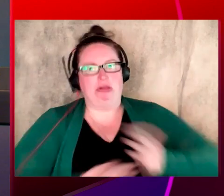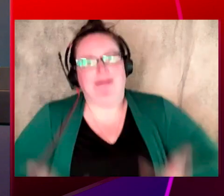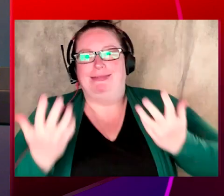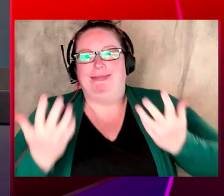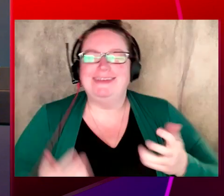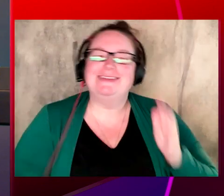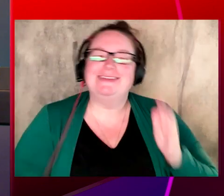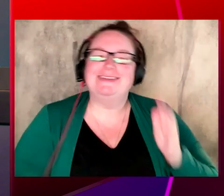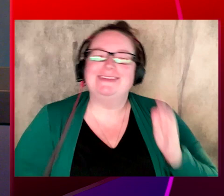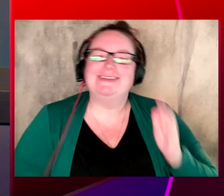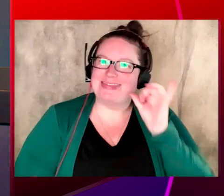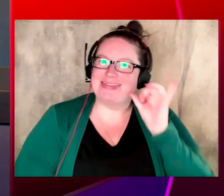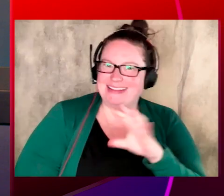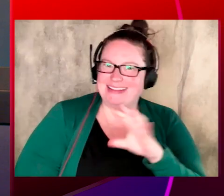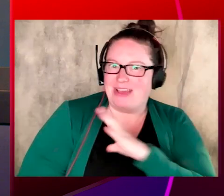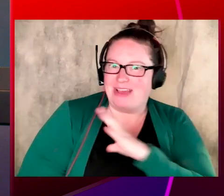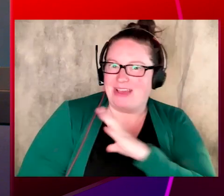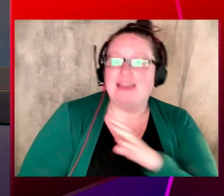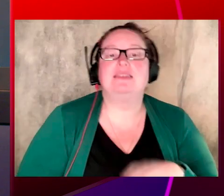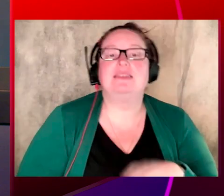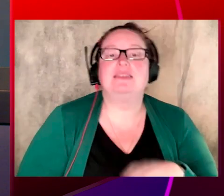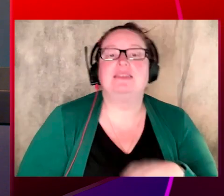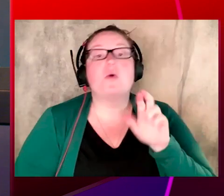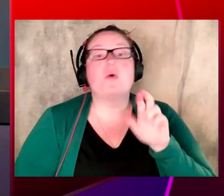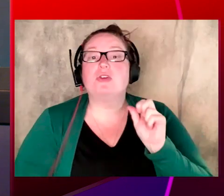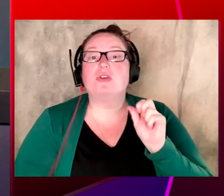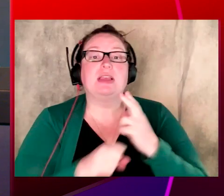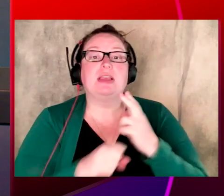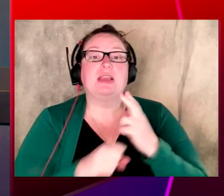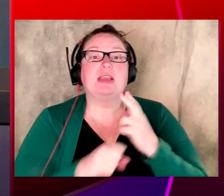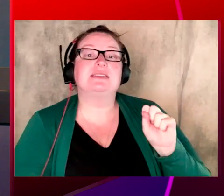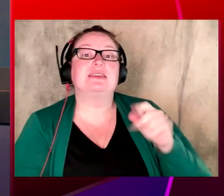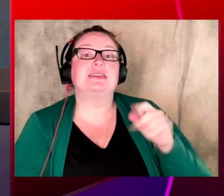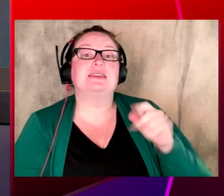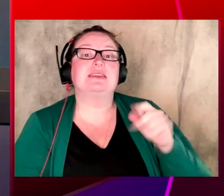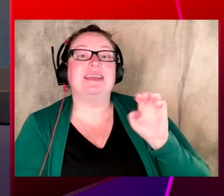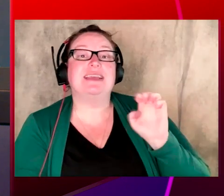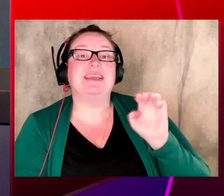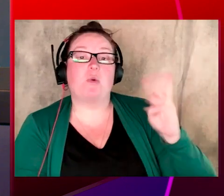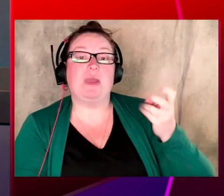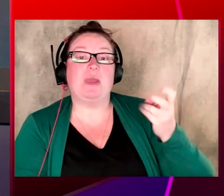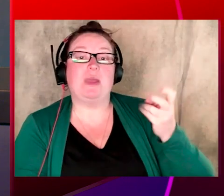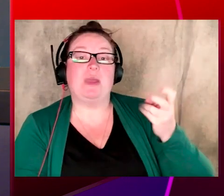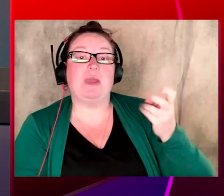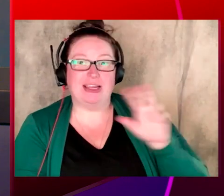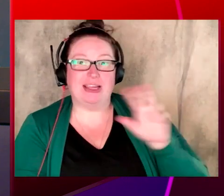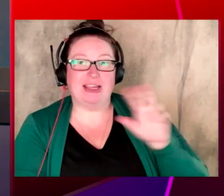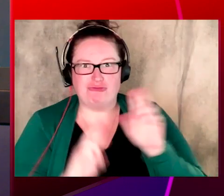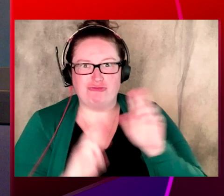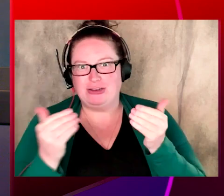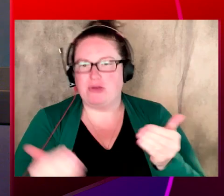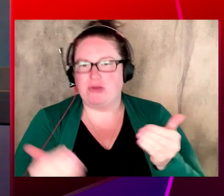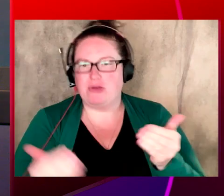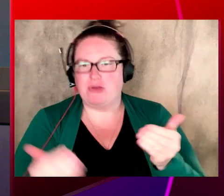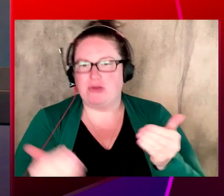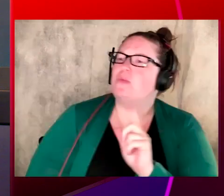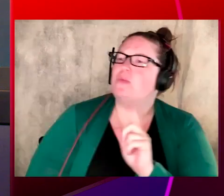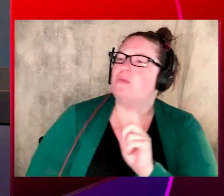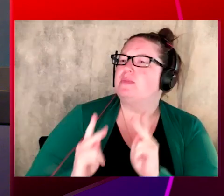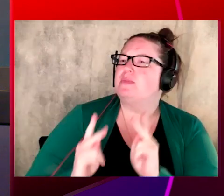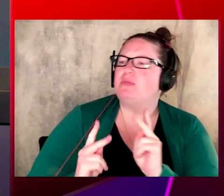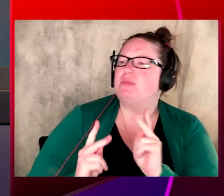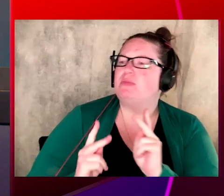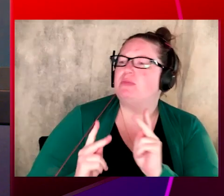is fine fire kind of, or you can just use SimSpace Weaver and you're good to go. Yeah, where do people go to get started with